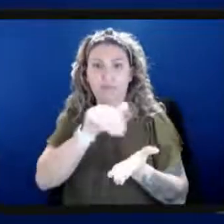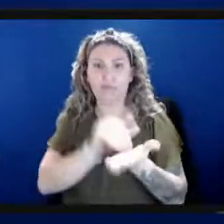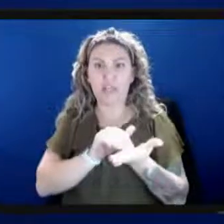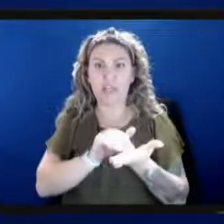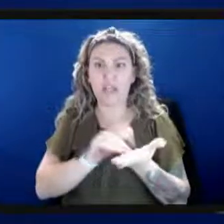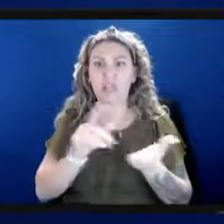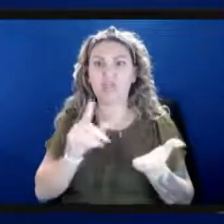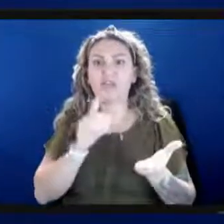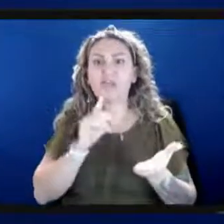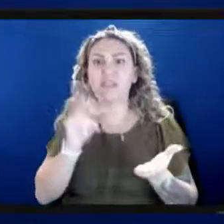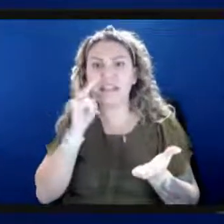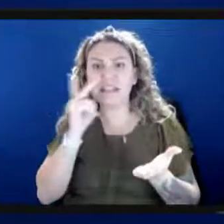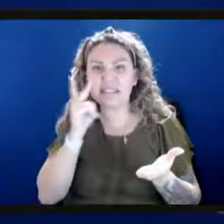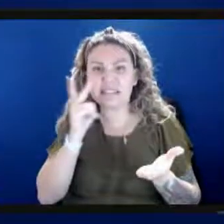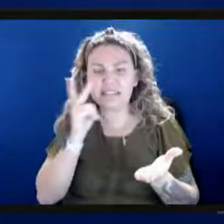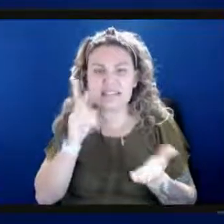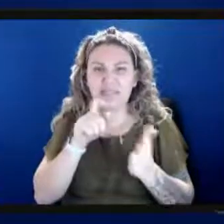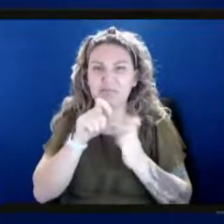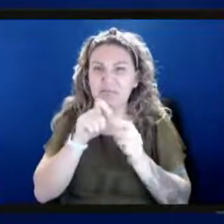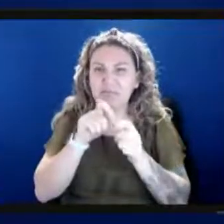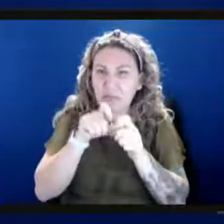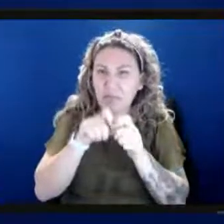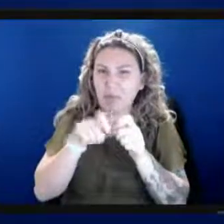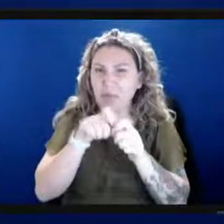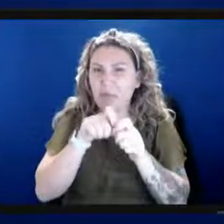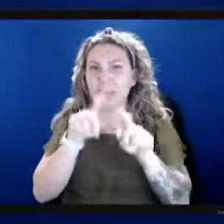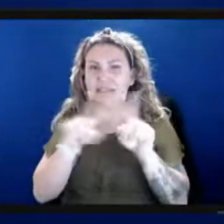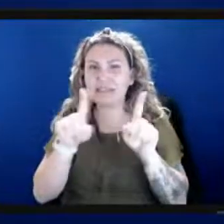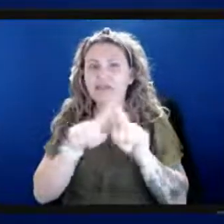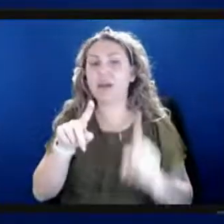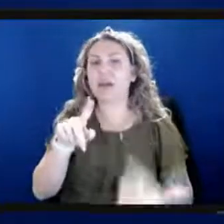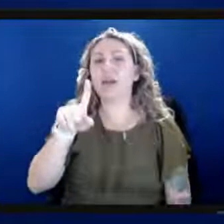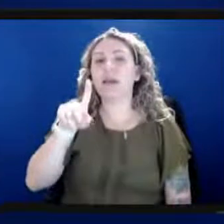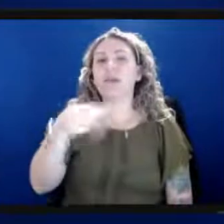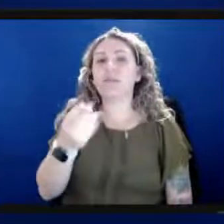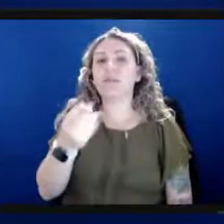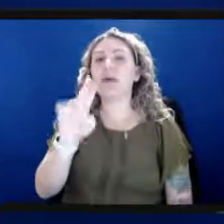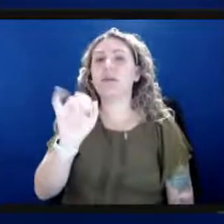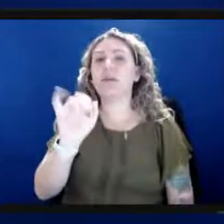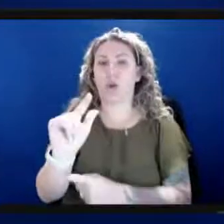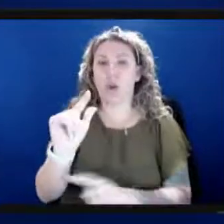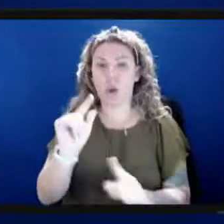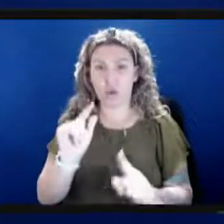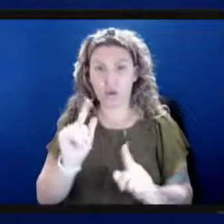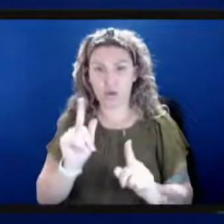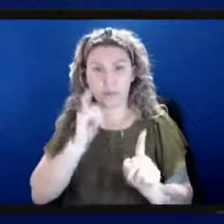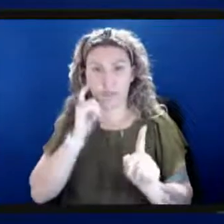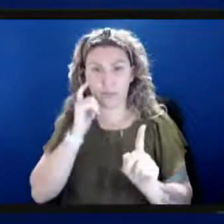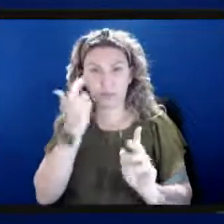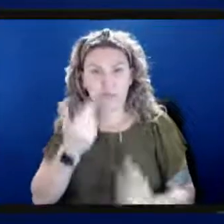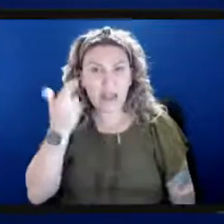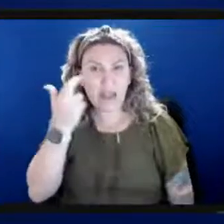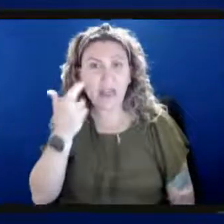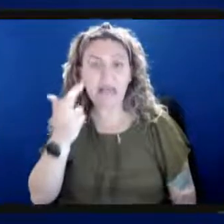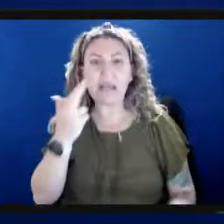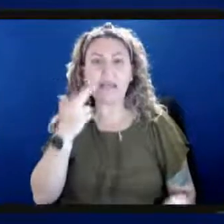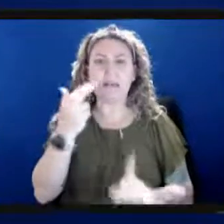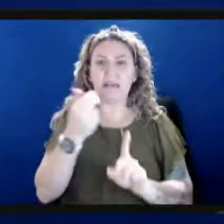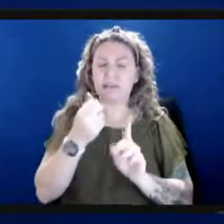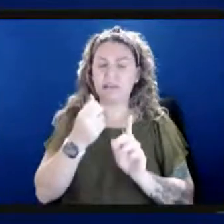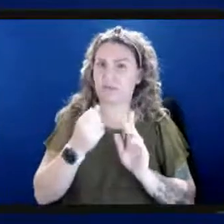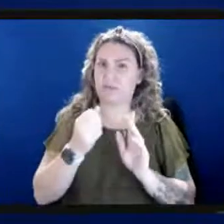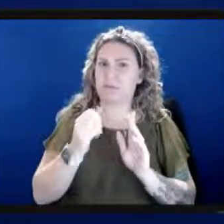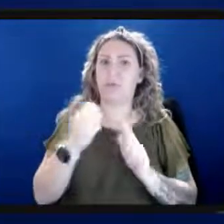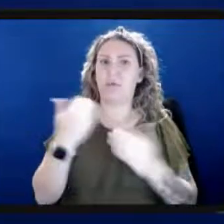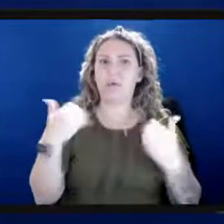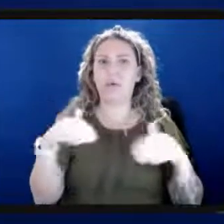specks which are different color, and that means fentanyl to them. So we started realizing there was a growth of these M30 pills, as to what they